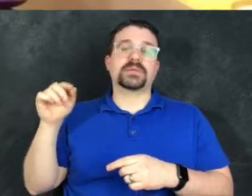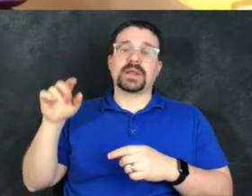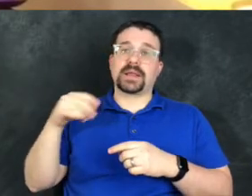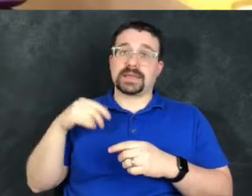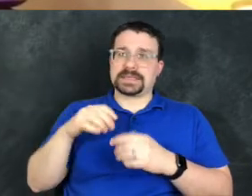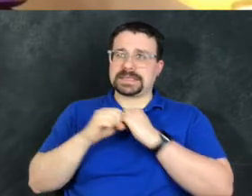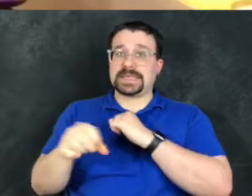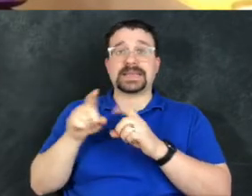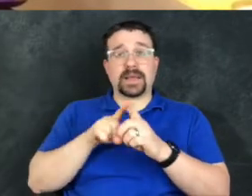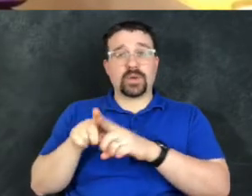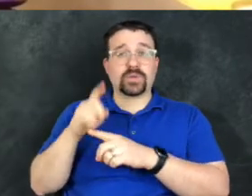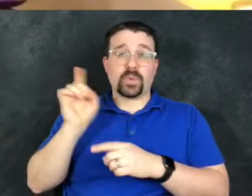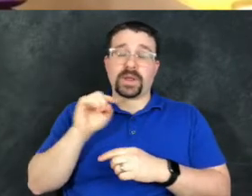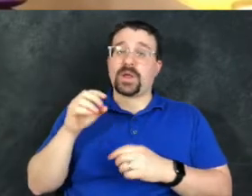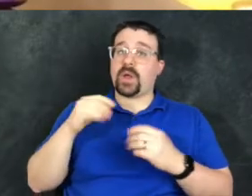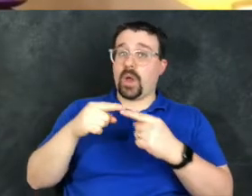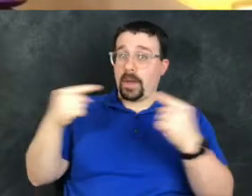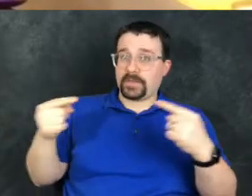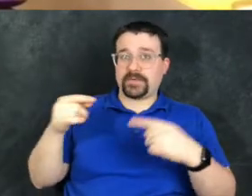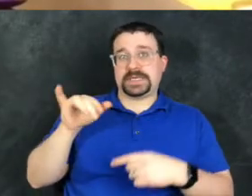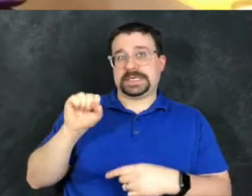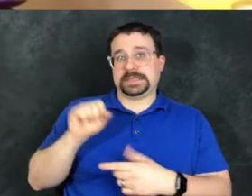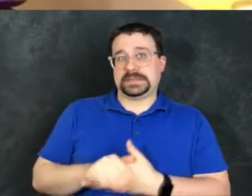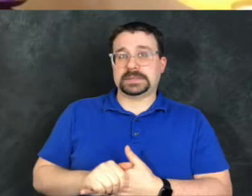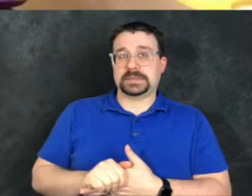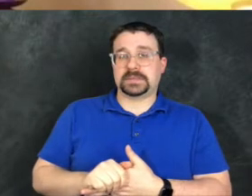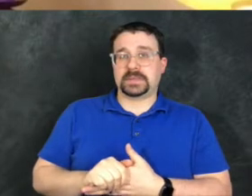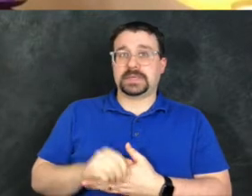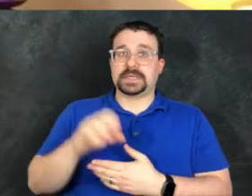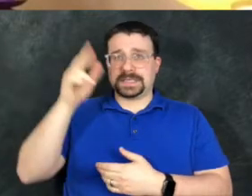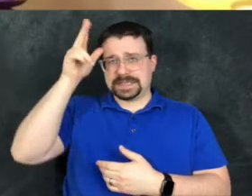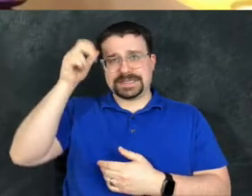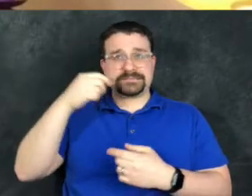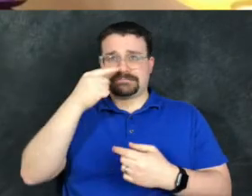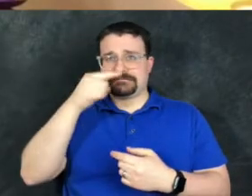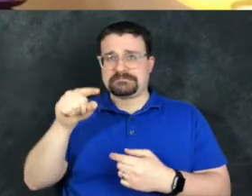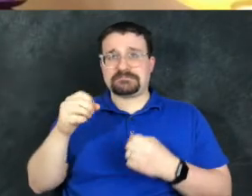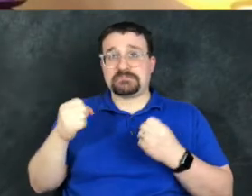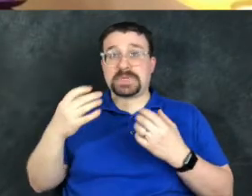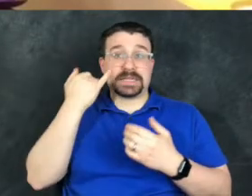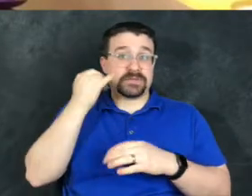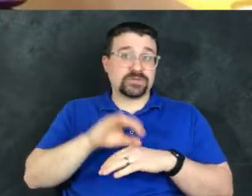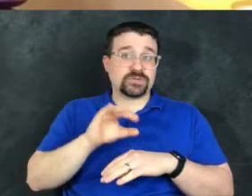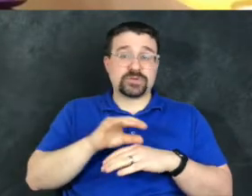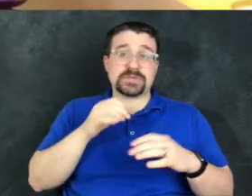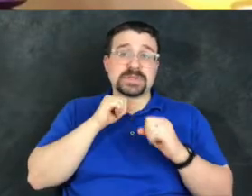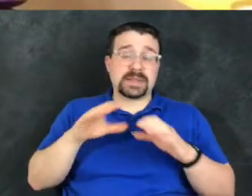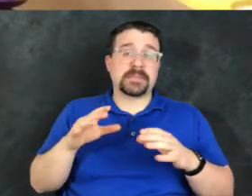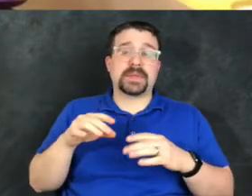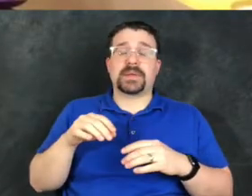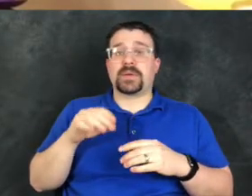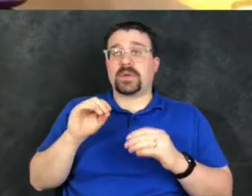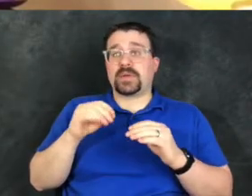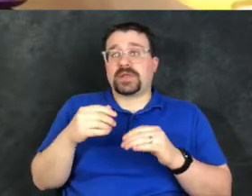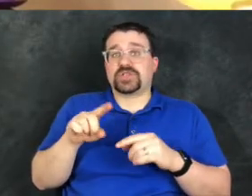extends this. He says that is also where the opposition is. You see, Satan doesn't mind too much if the